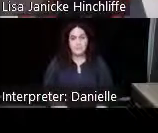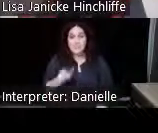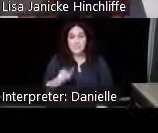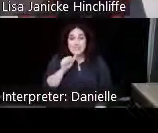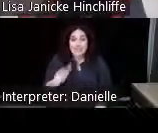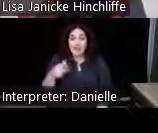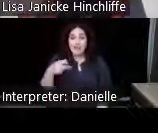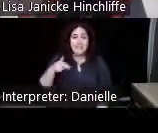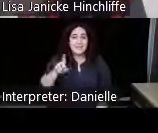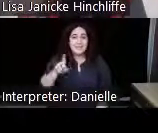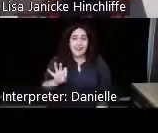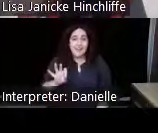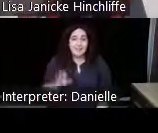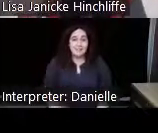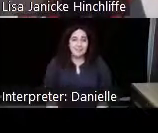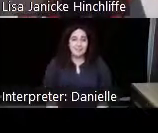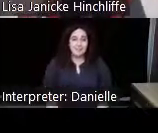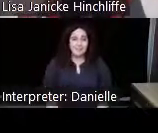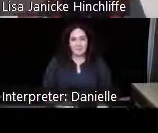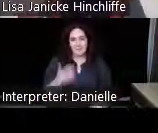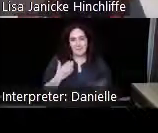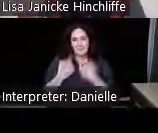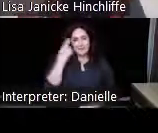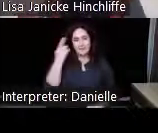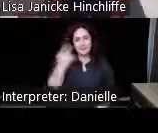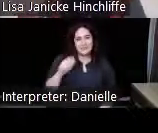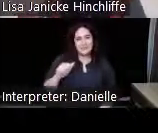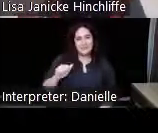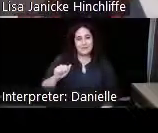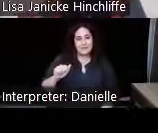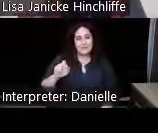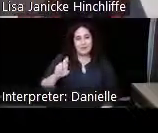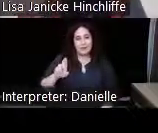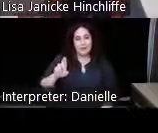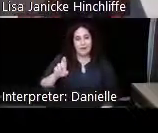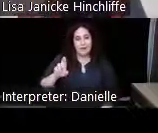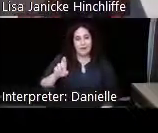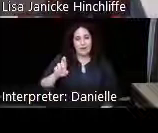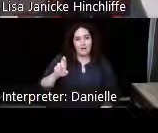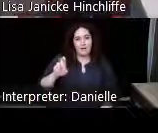Archive says, please give us your source file. Because we did